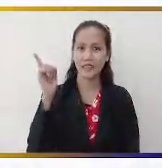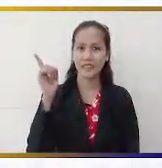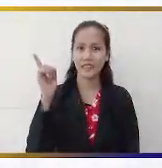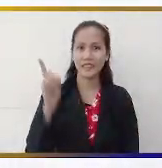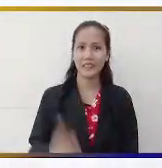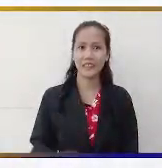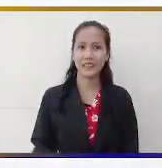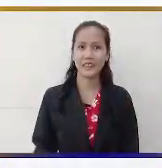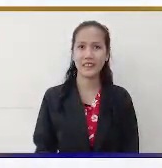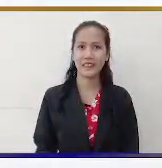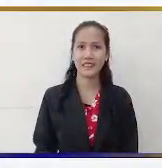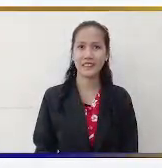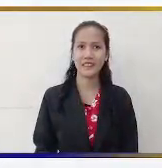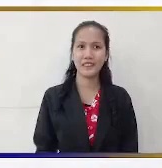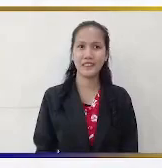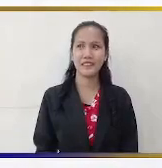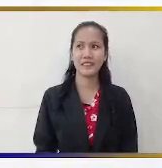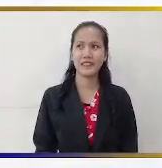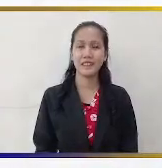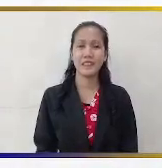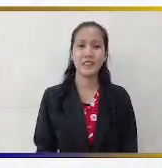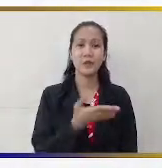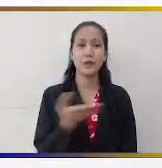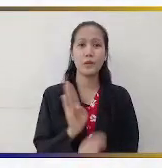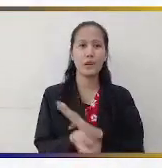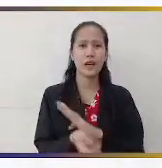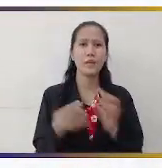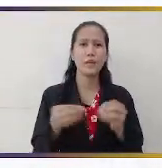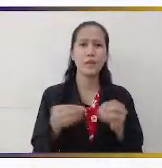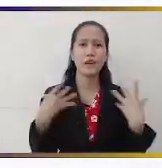An exercise. You're becoming stronger as a Christian.